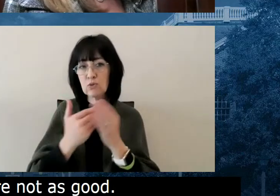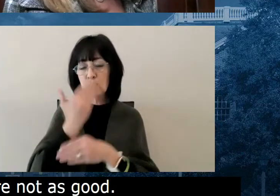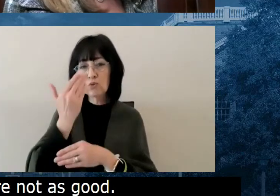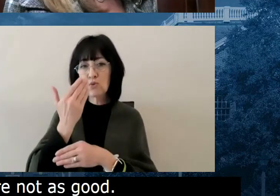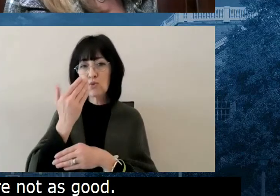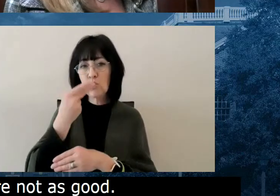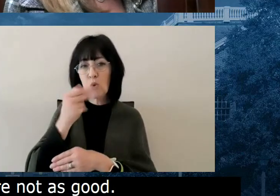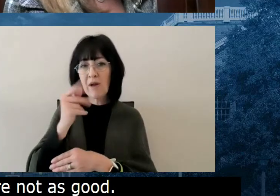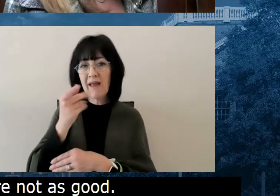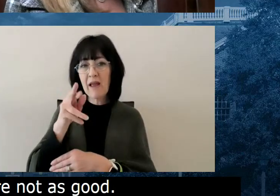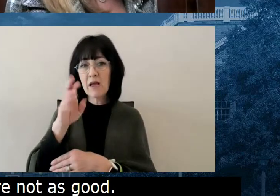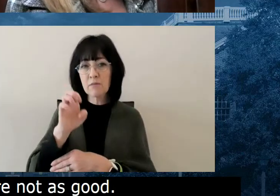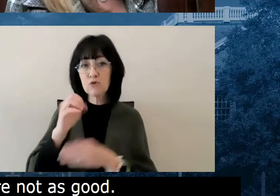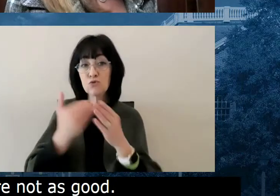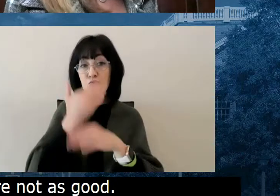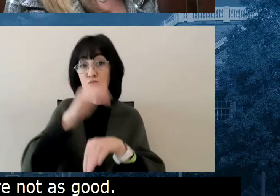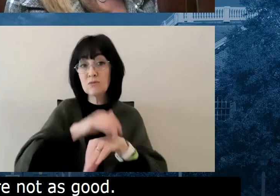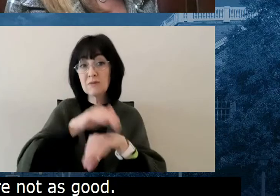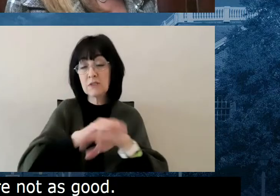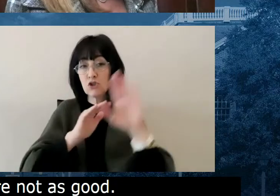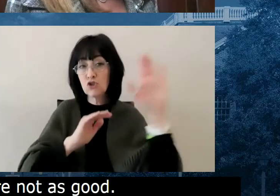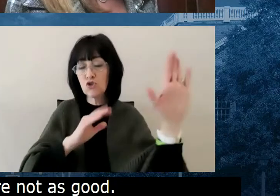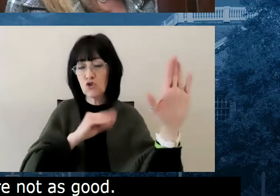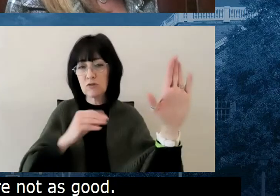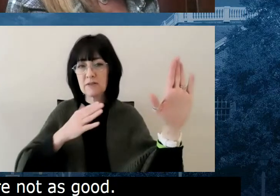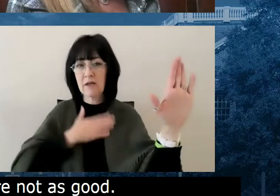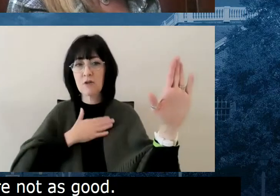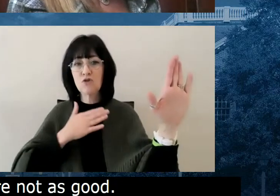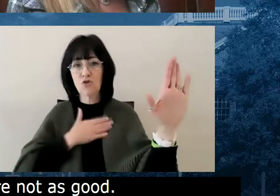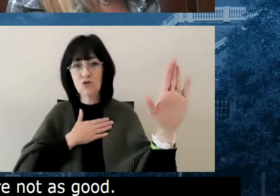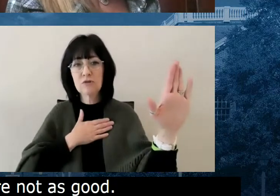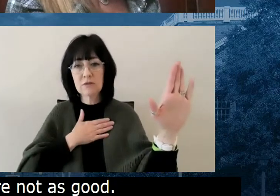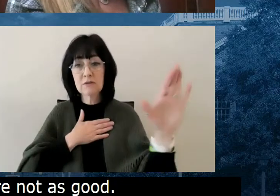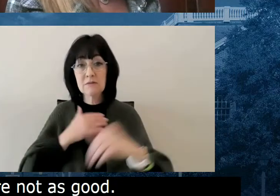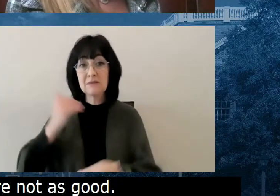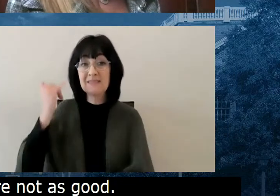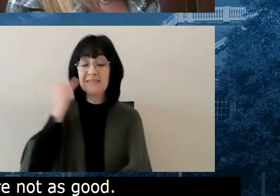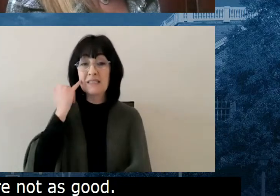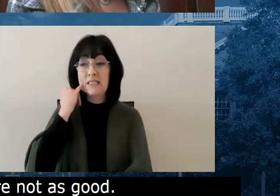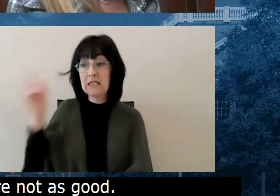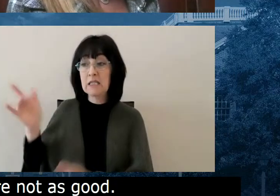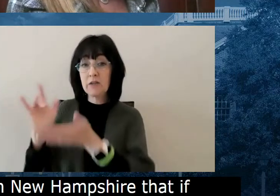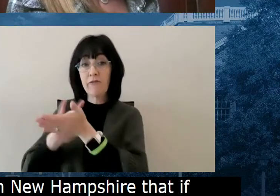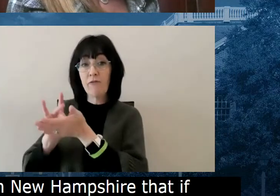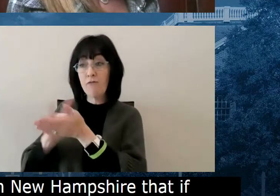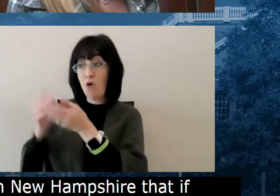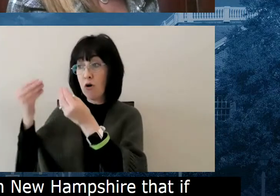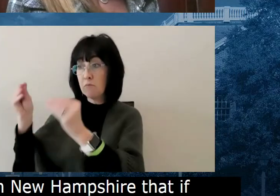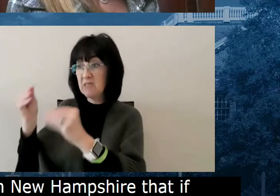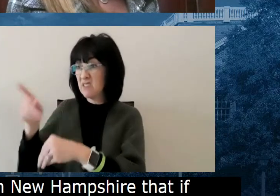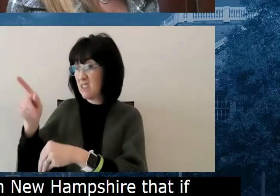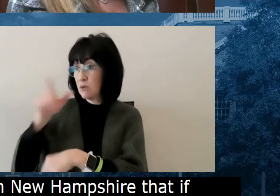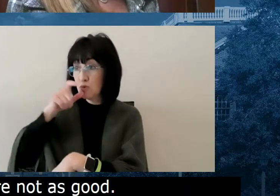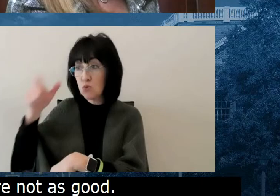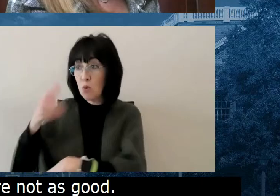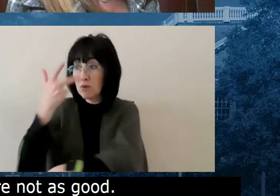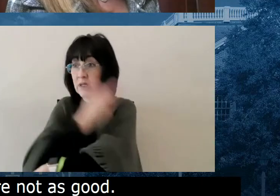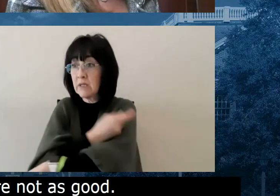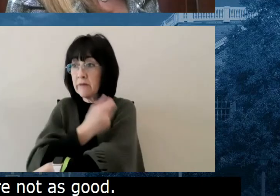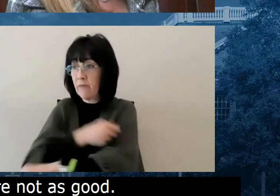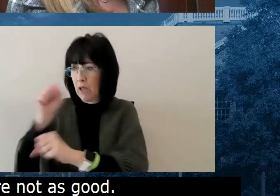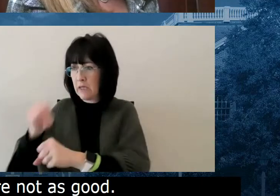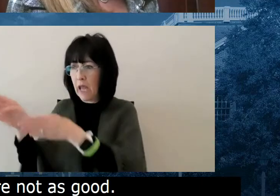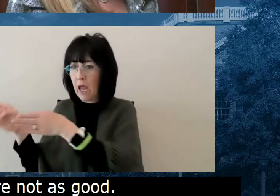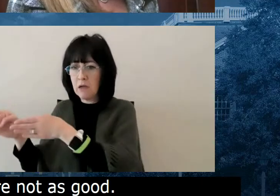the pharmacies were taking down their allotted capacity, could they go into the state pool to be allocated